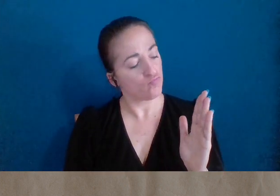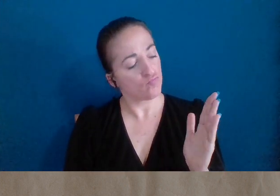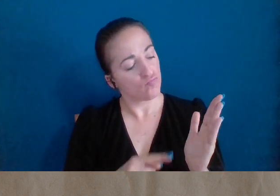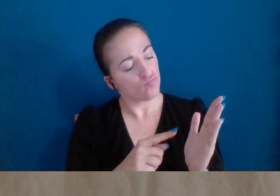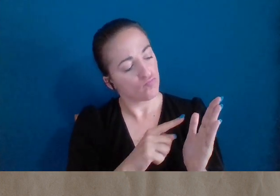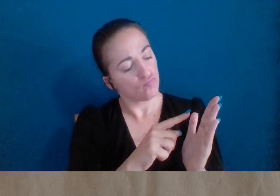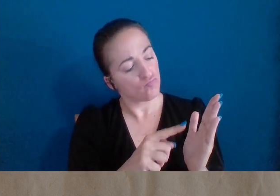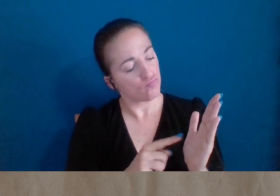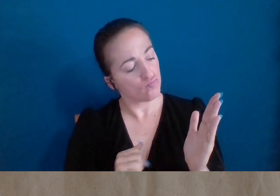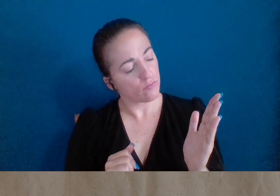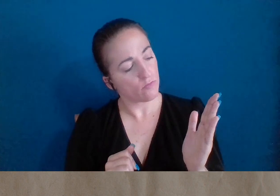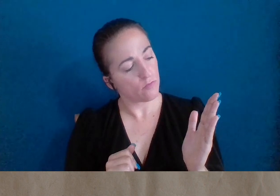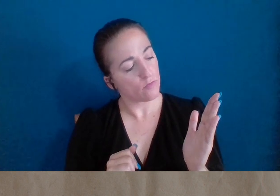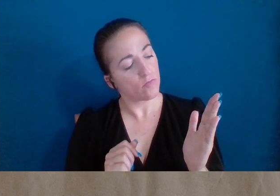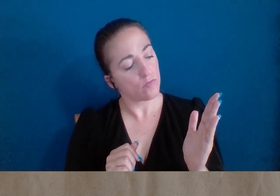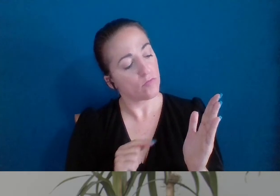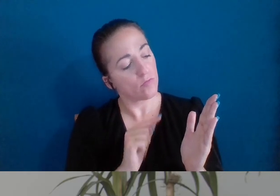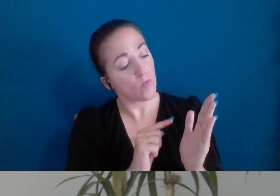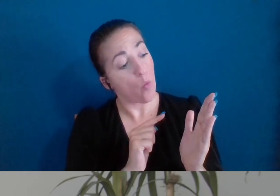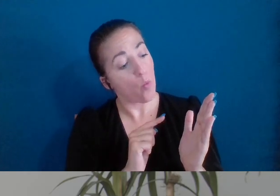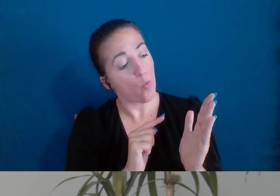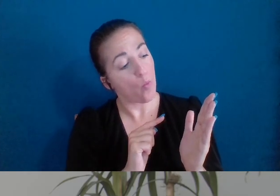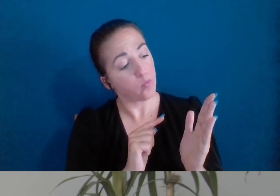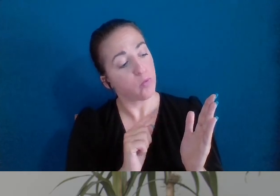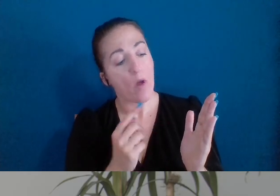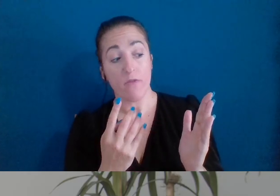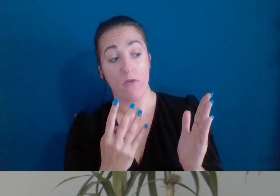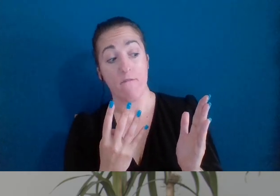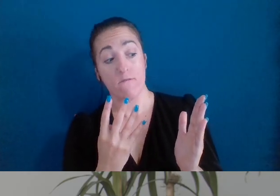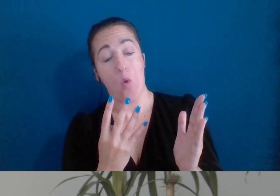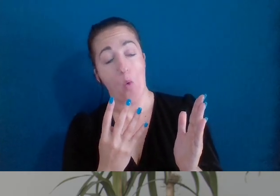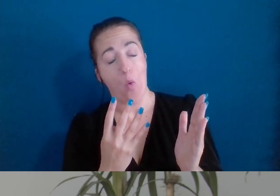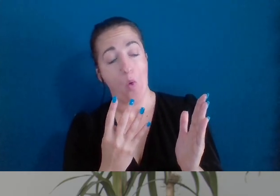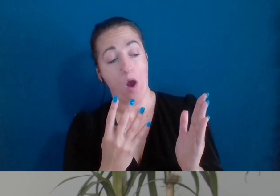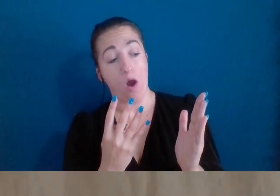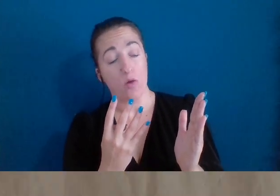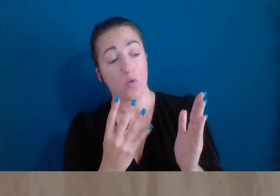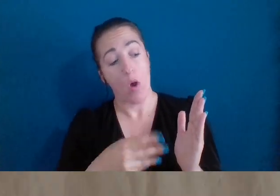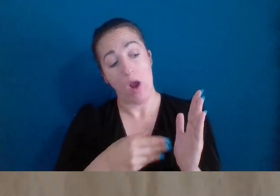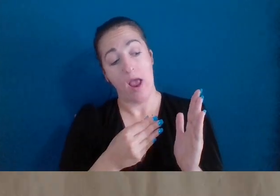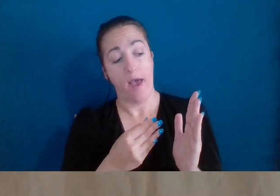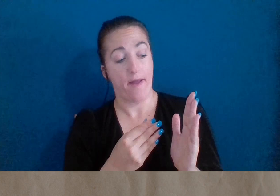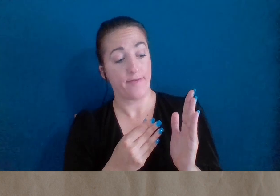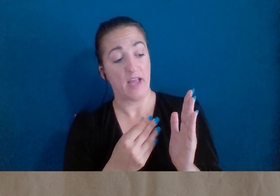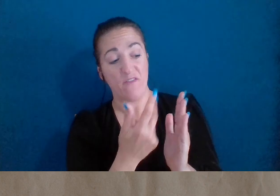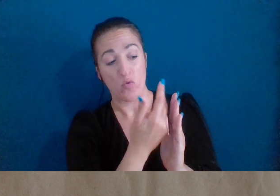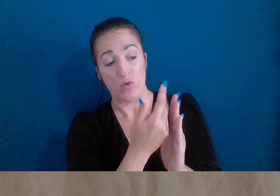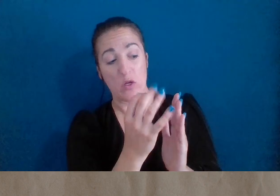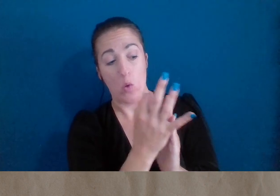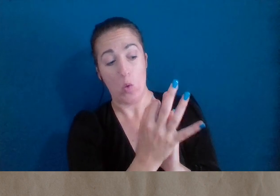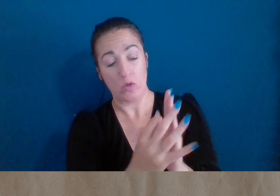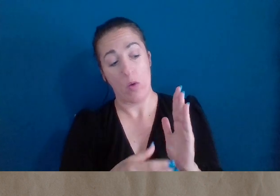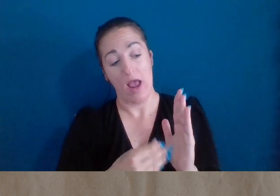Oh, that one got cut. Okay, like that. Oh, I have 4 and only 3 holes, so I'll add